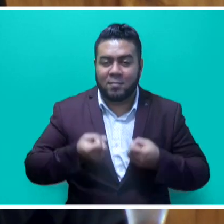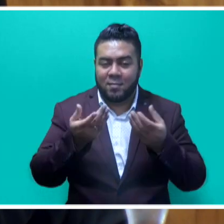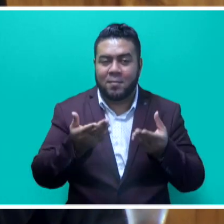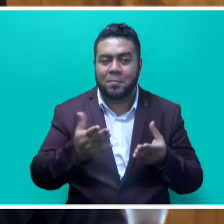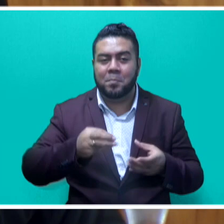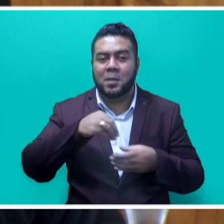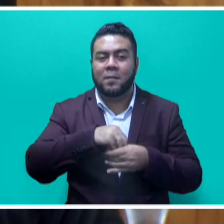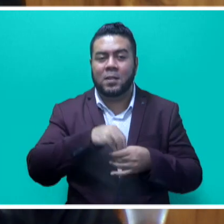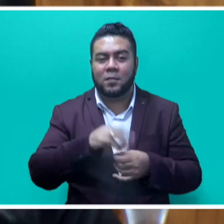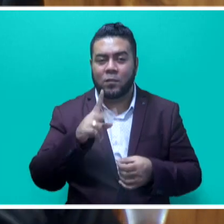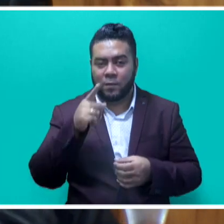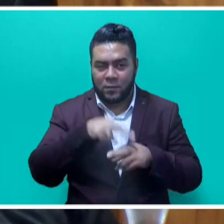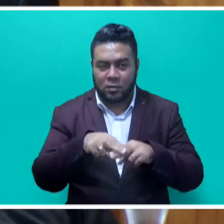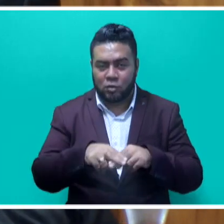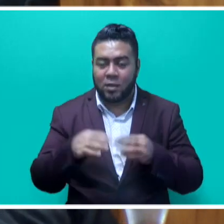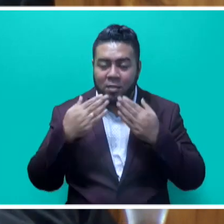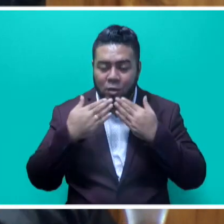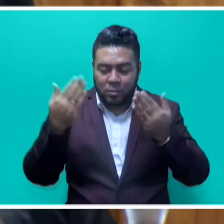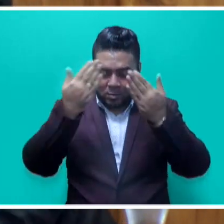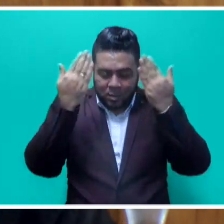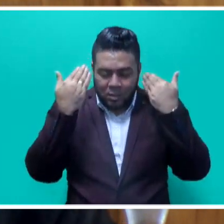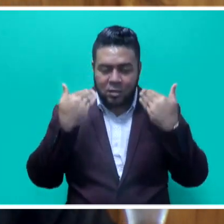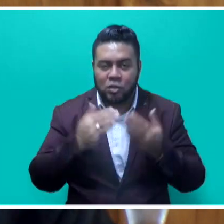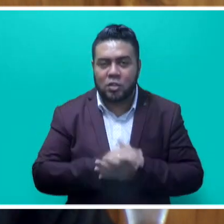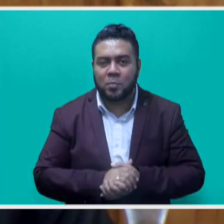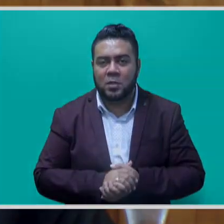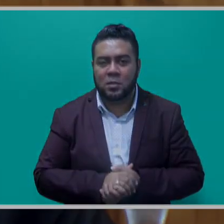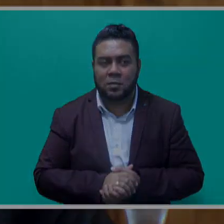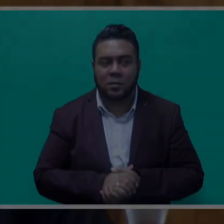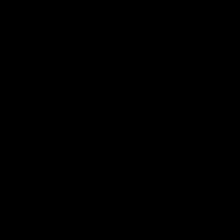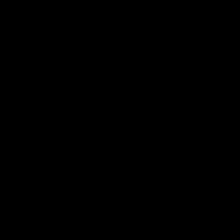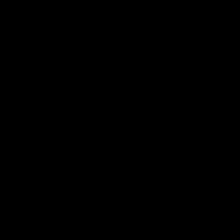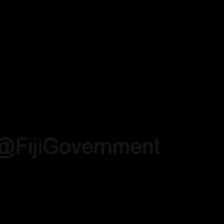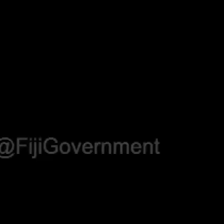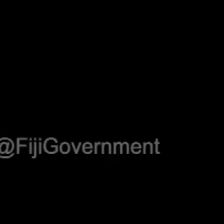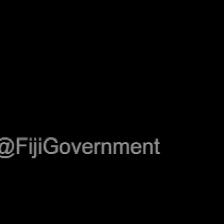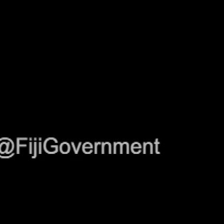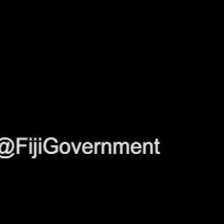exposure and benefits for Fiji. Thank you, Mr. Speaker, sir. Thank you, Honourable Minister.